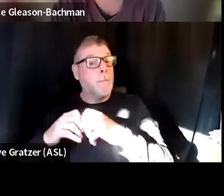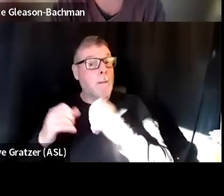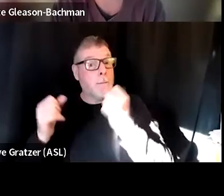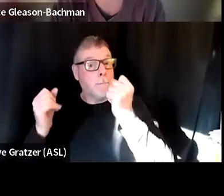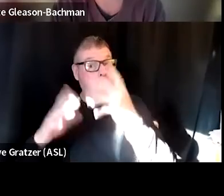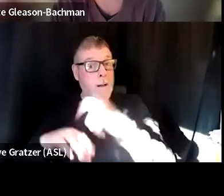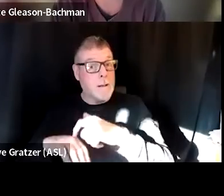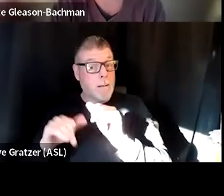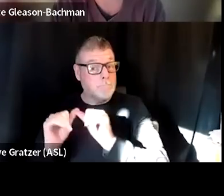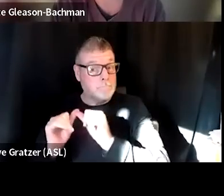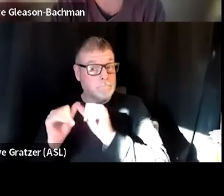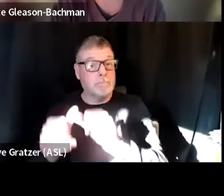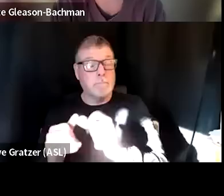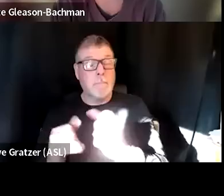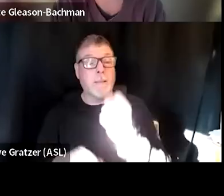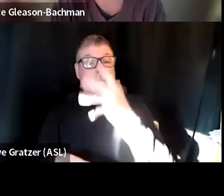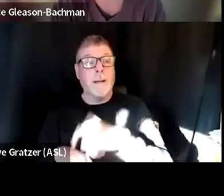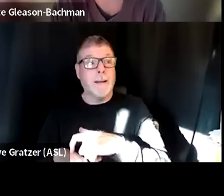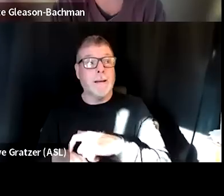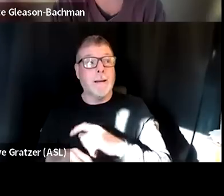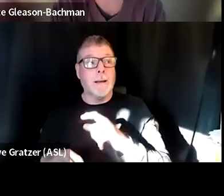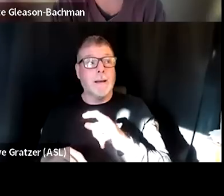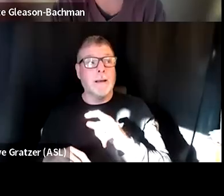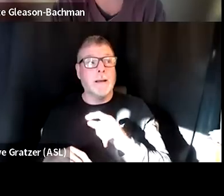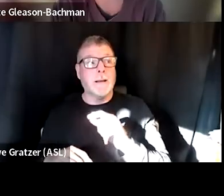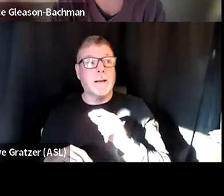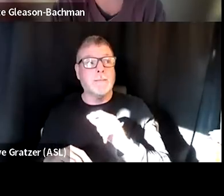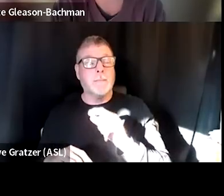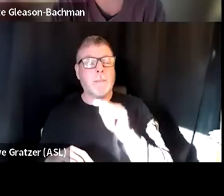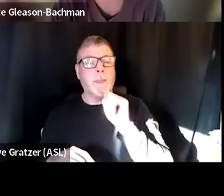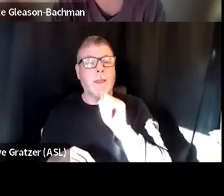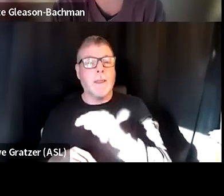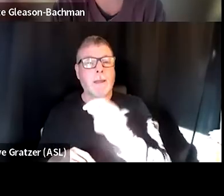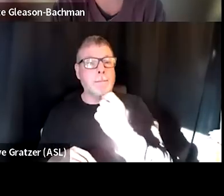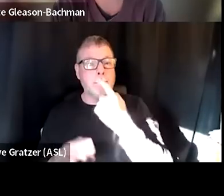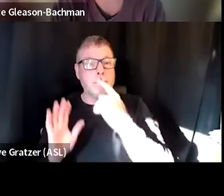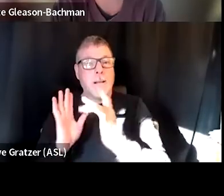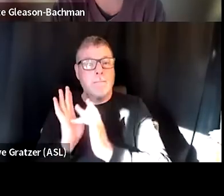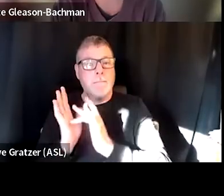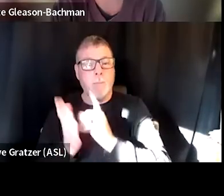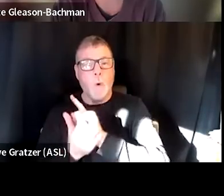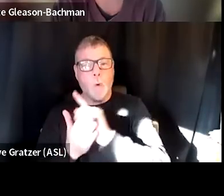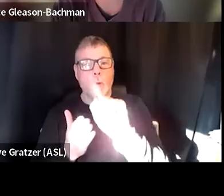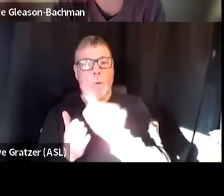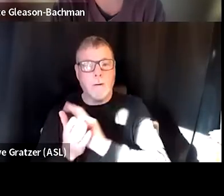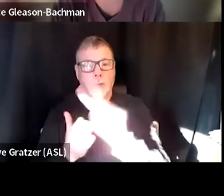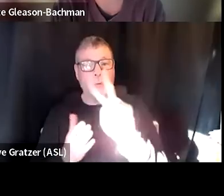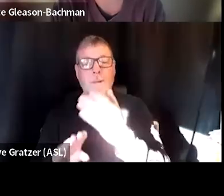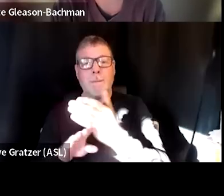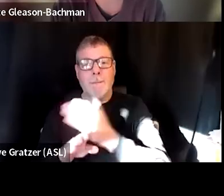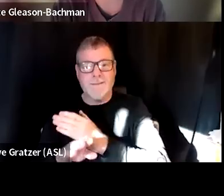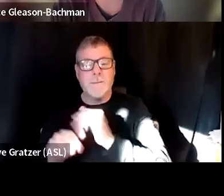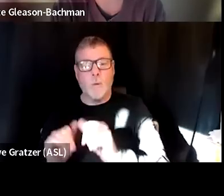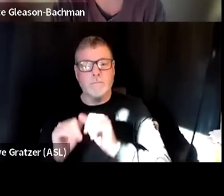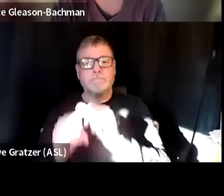long lastings is a lot of times you have to be on the pill medication for a week or two before you can even go into the